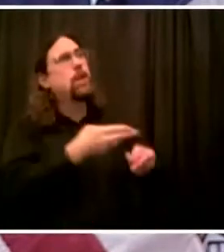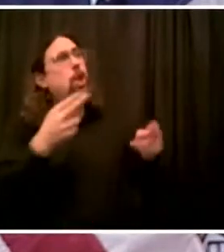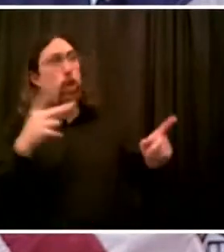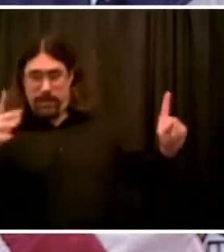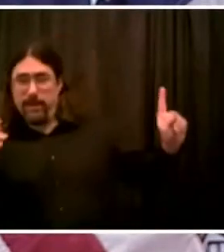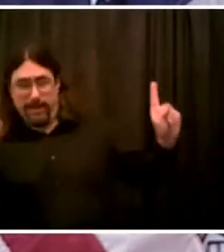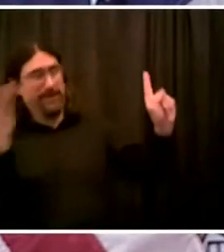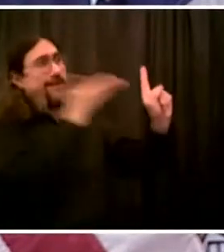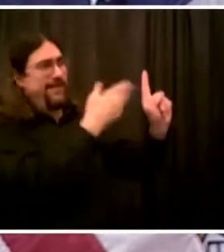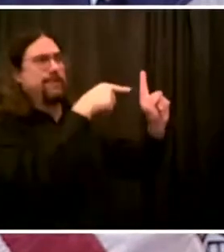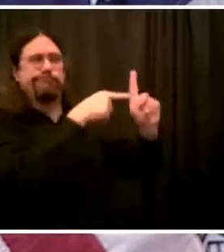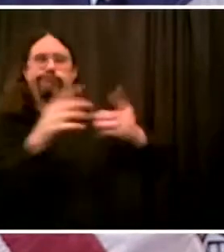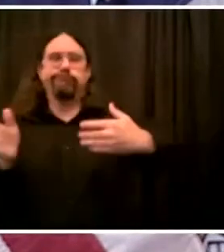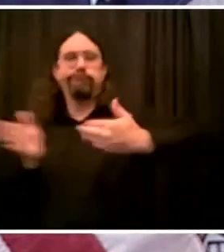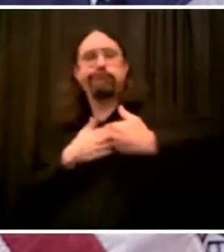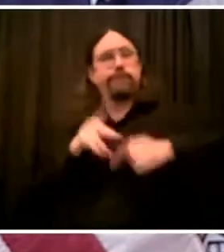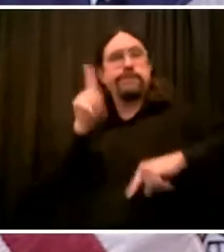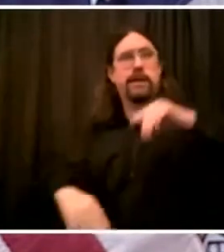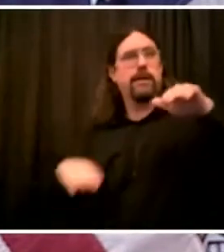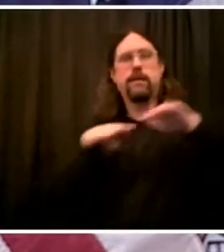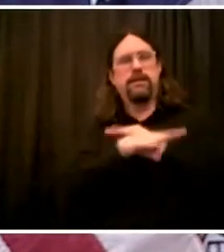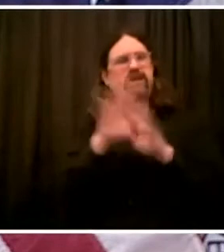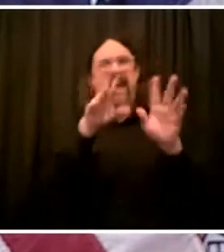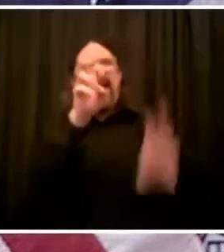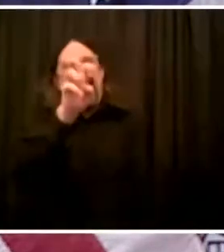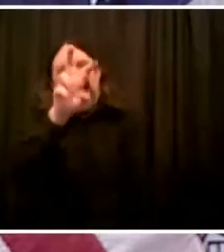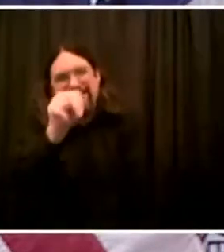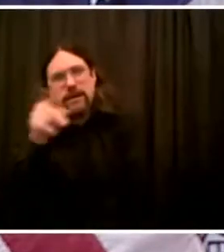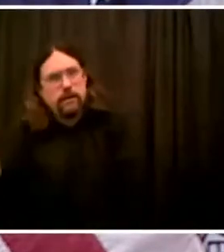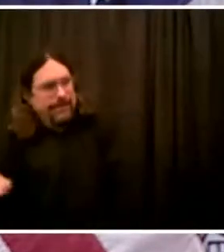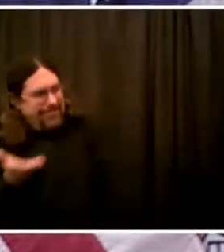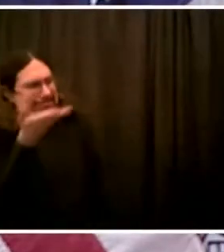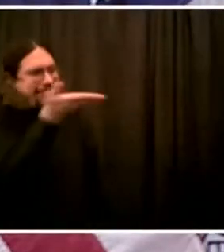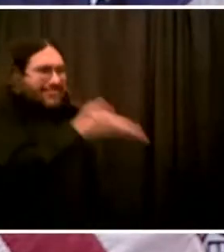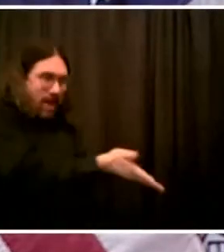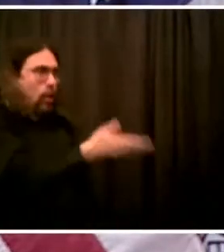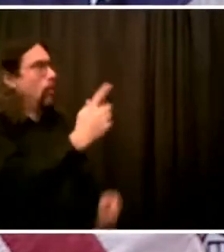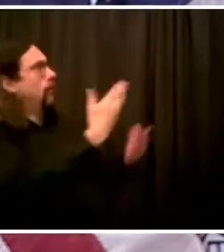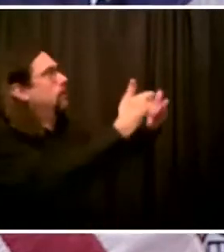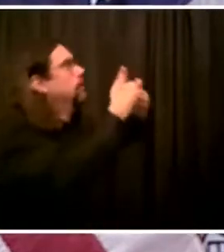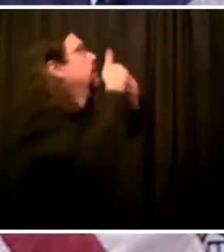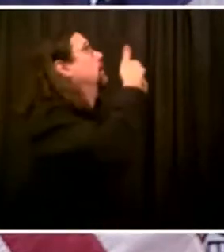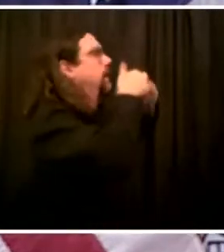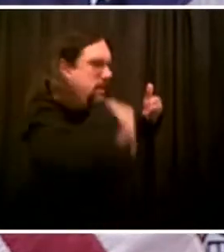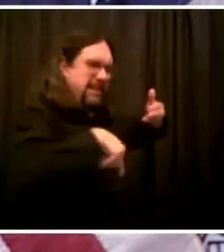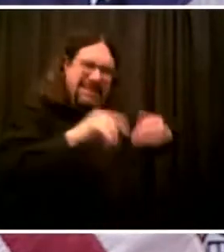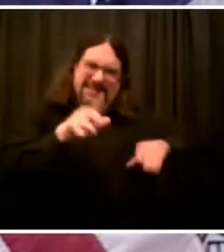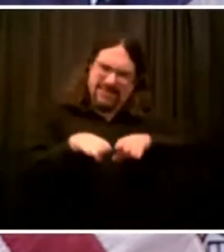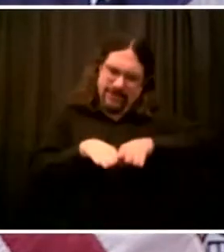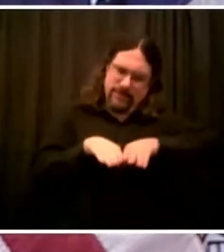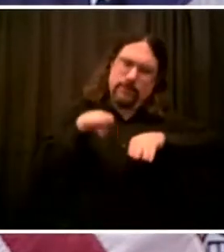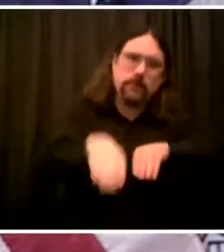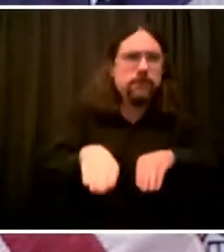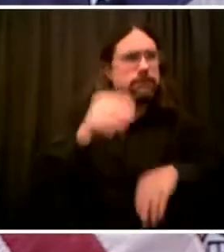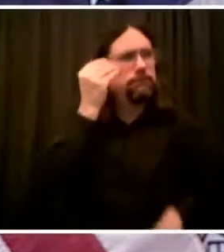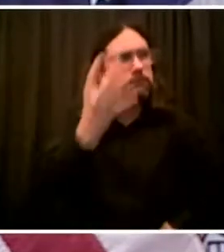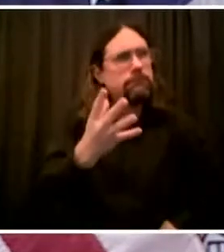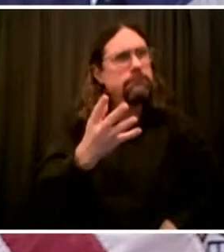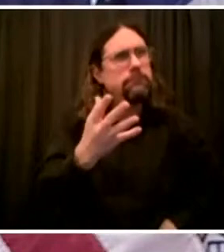safe havens. And each person is an individual, and each one needs to be understood individually. So if